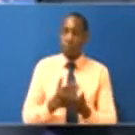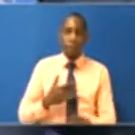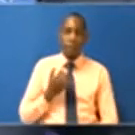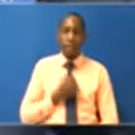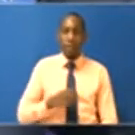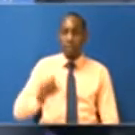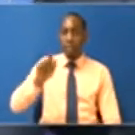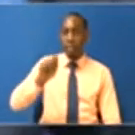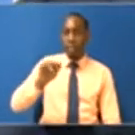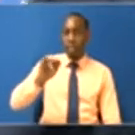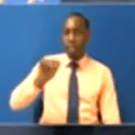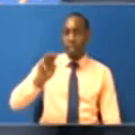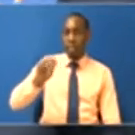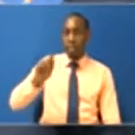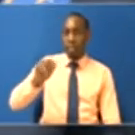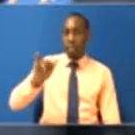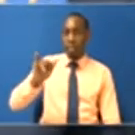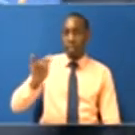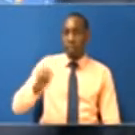timothy was